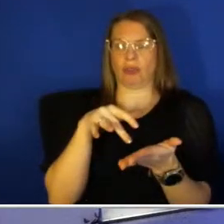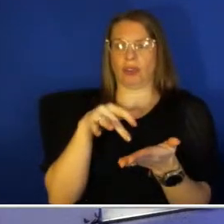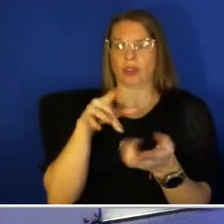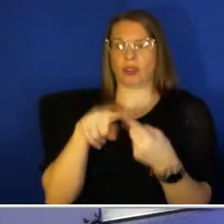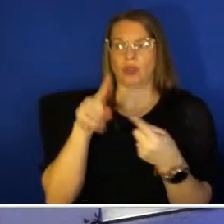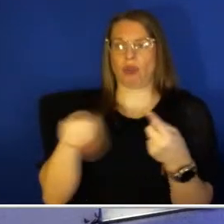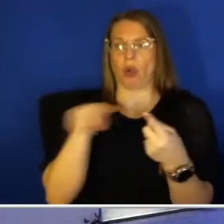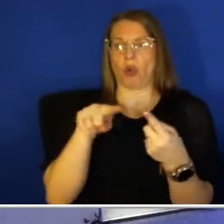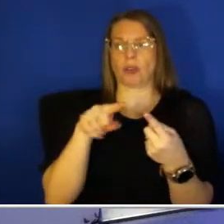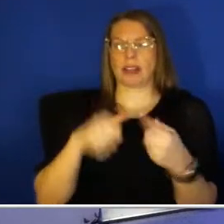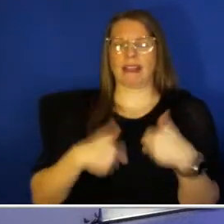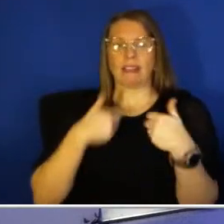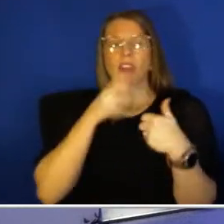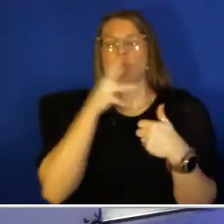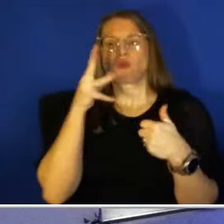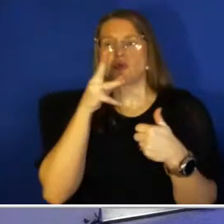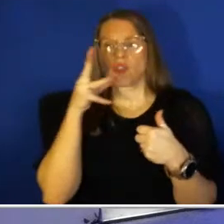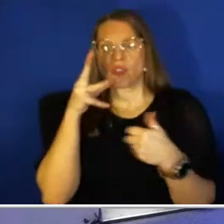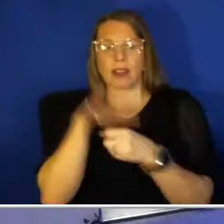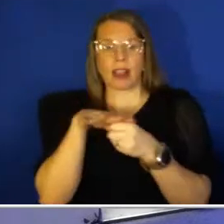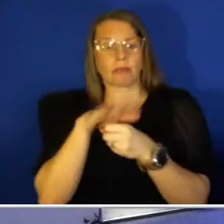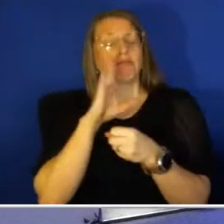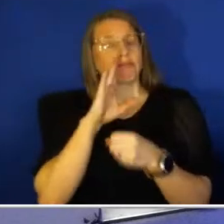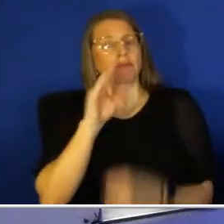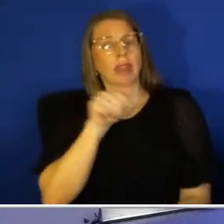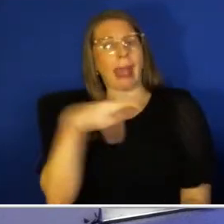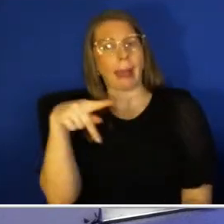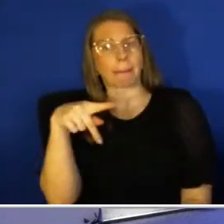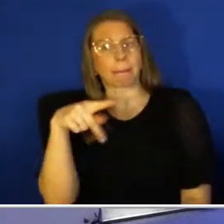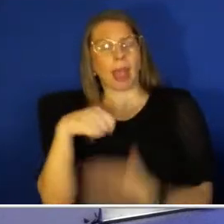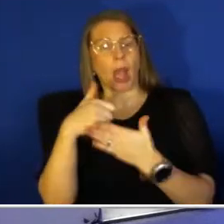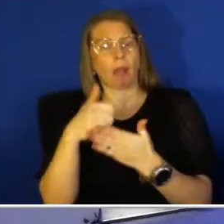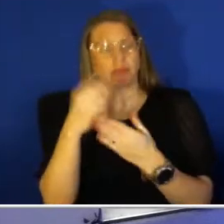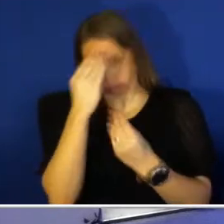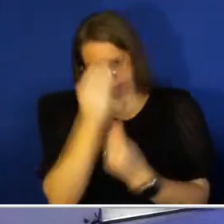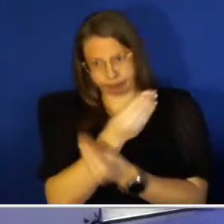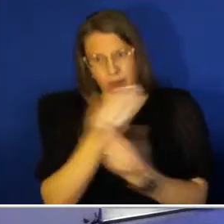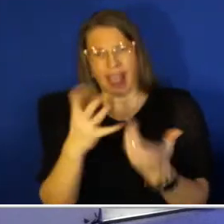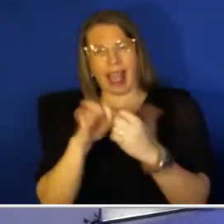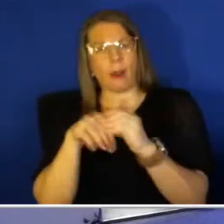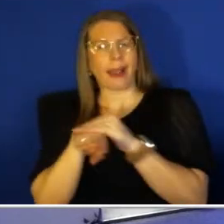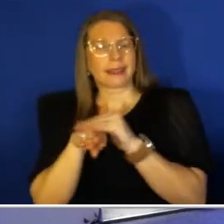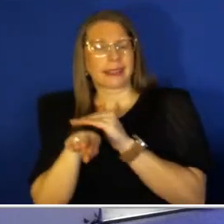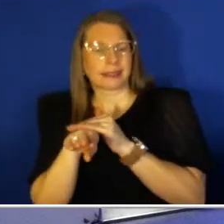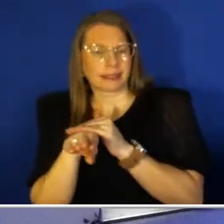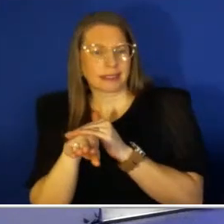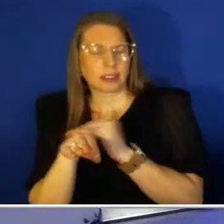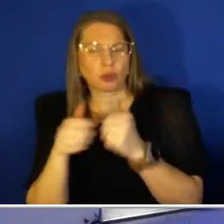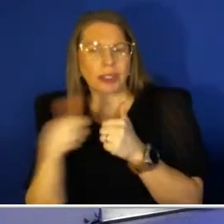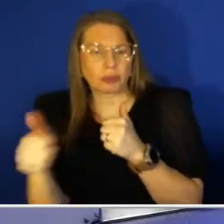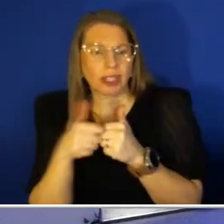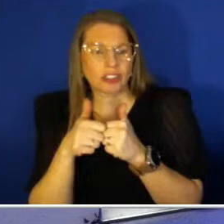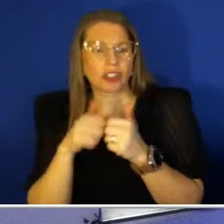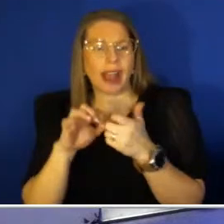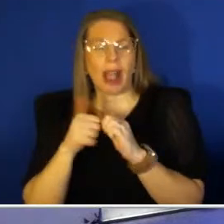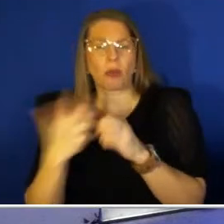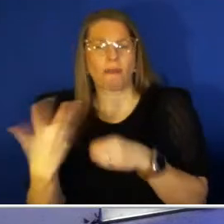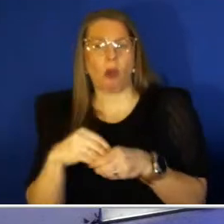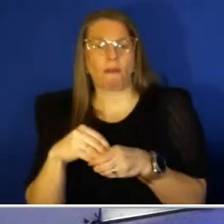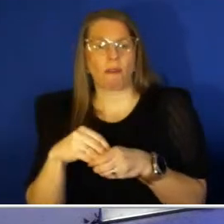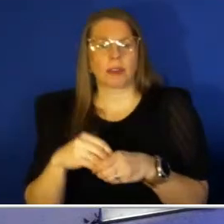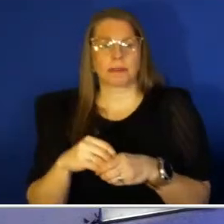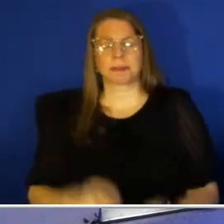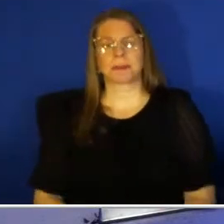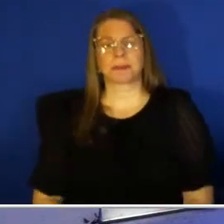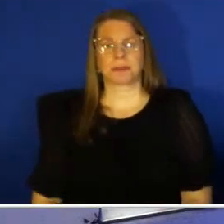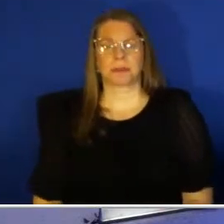rural areas? And I know apps like this help get the word out, but how do we get access? How do we get that transportation? How do we get them involved? Yeah, that's a